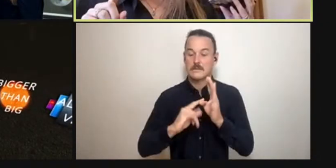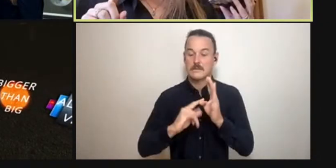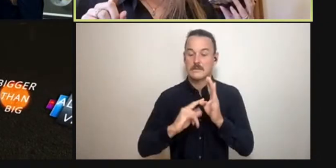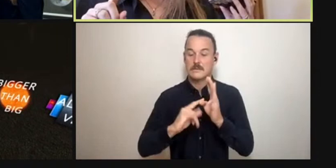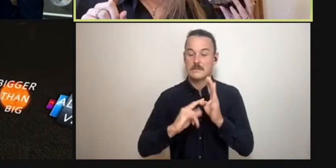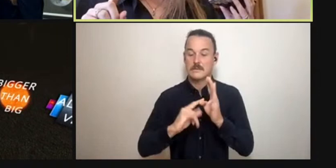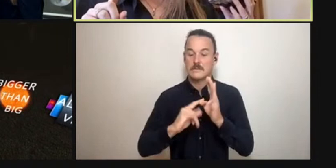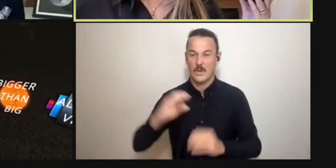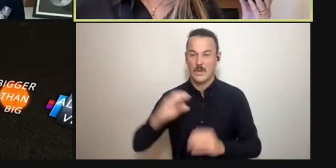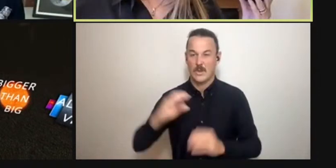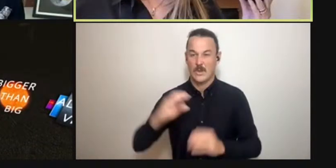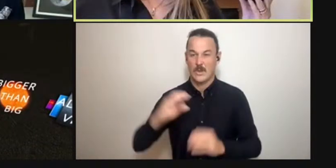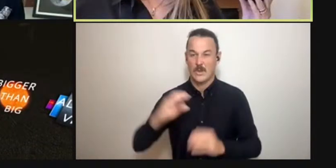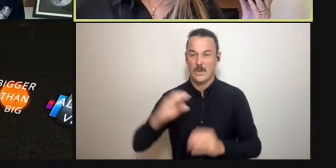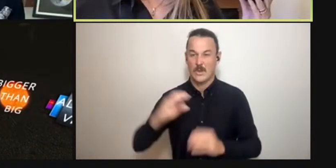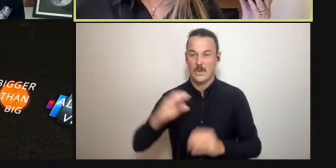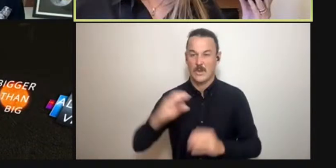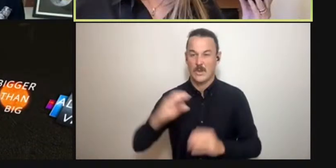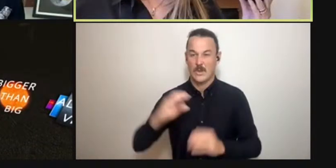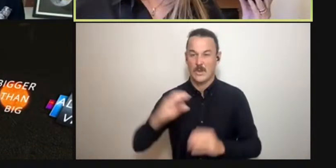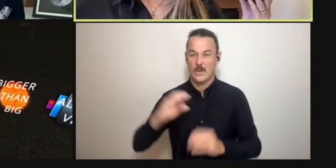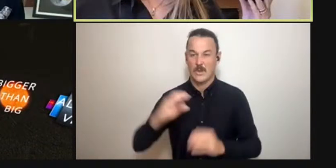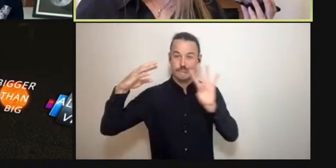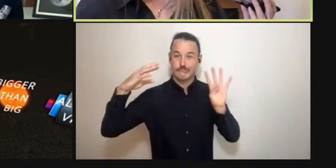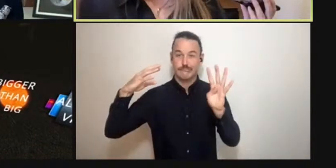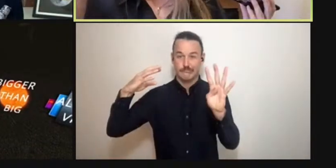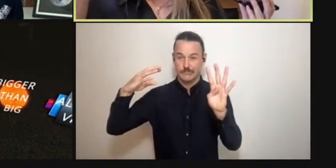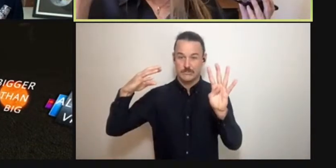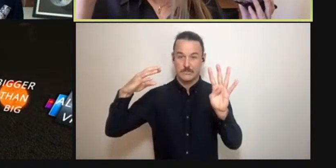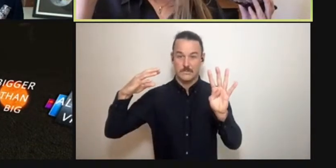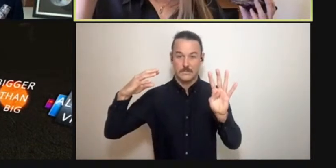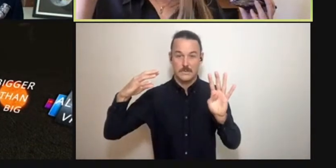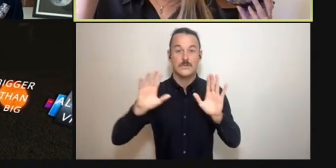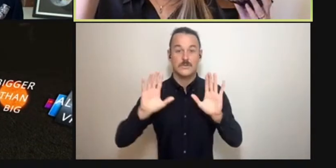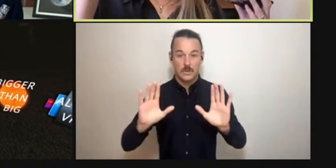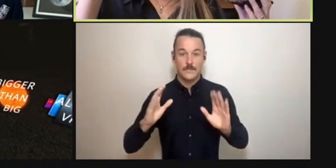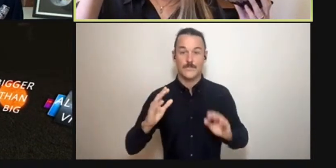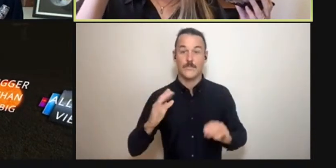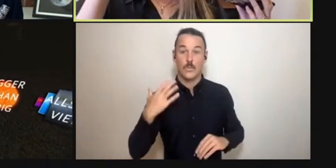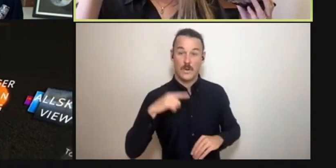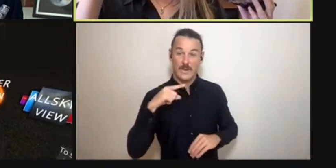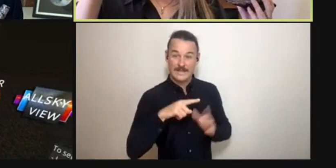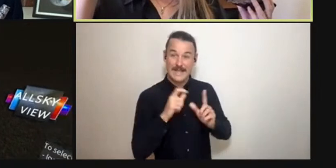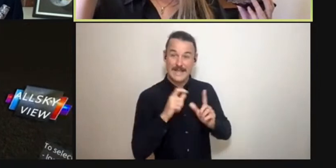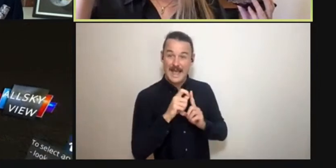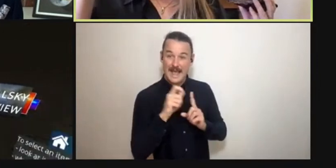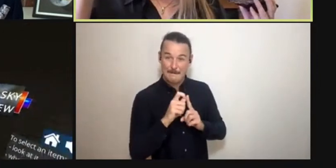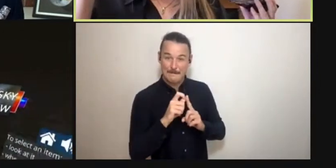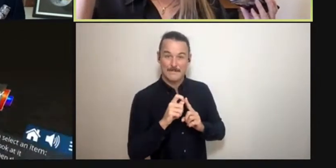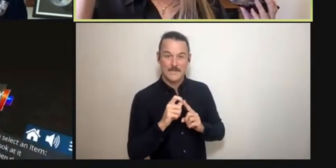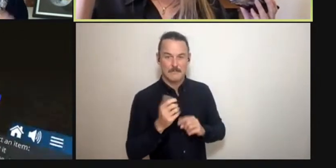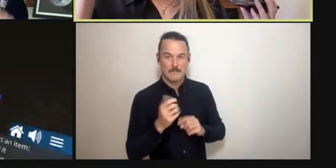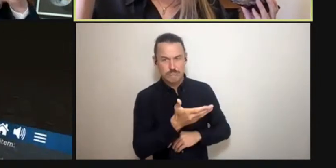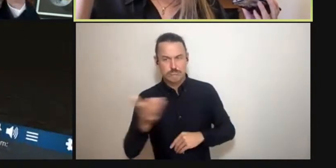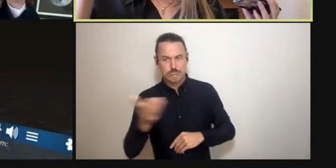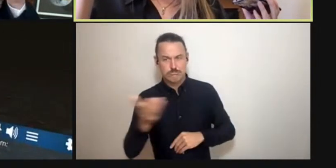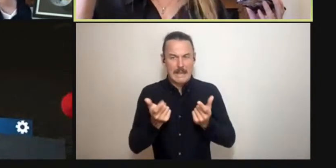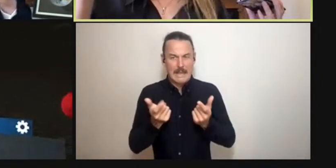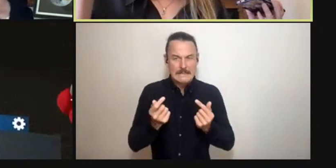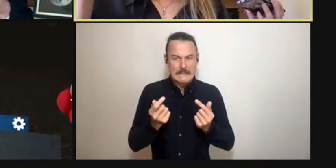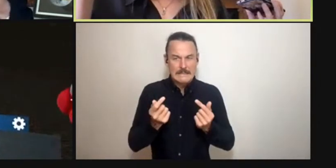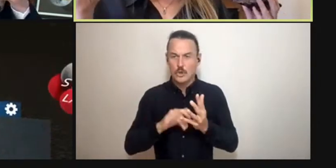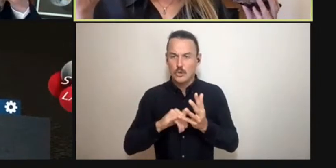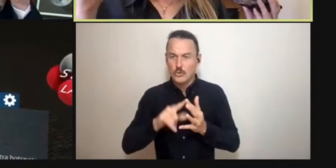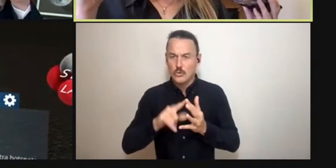system, again, because we want this app to be accessible, there is actually, you're going to see on your menu a little microphone icon, a